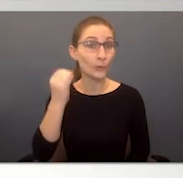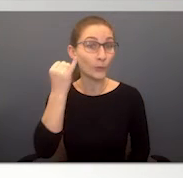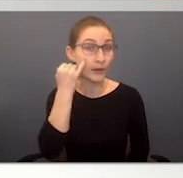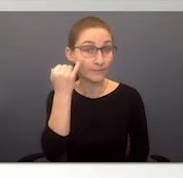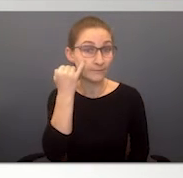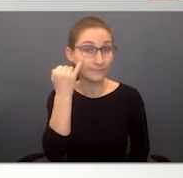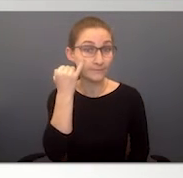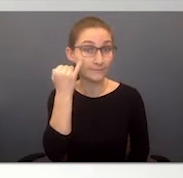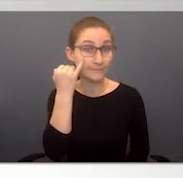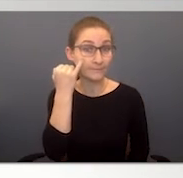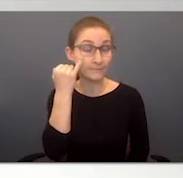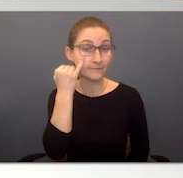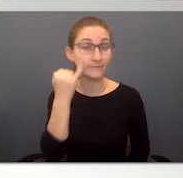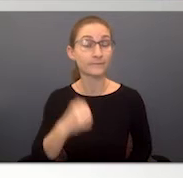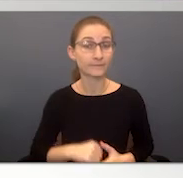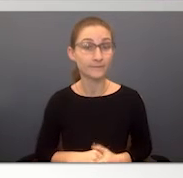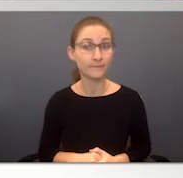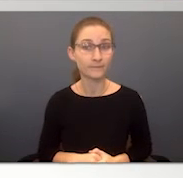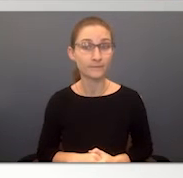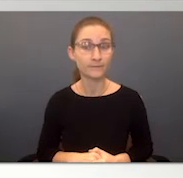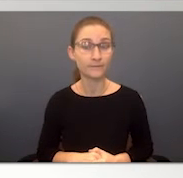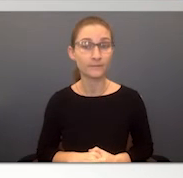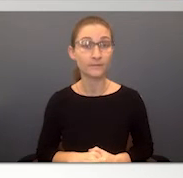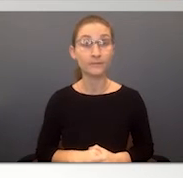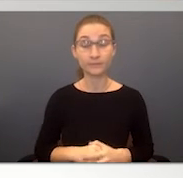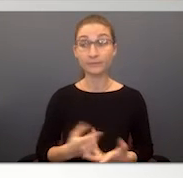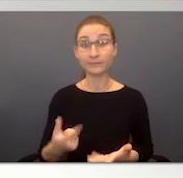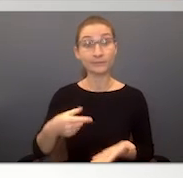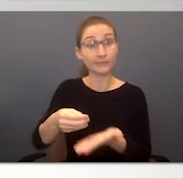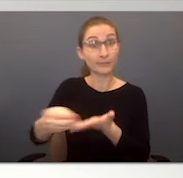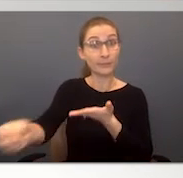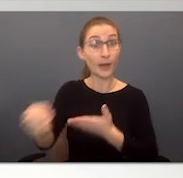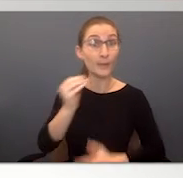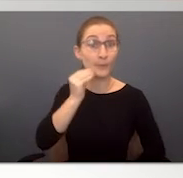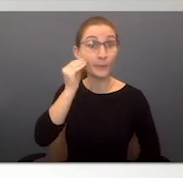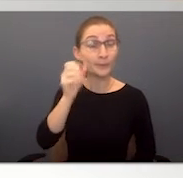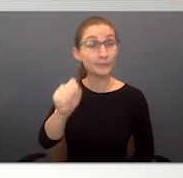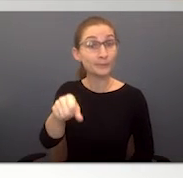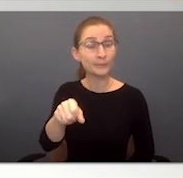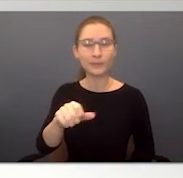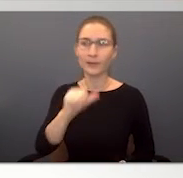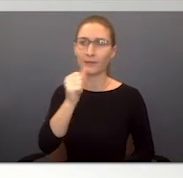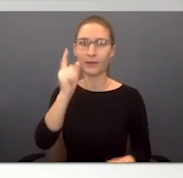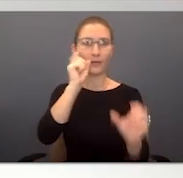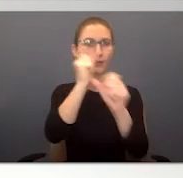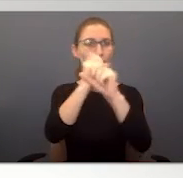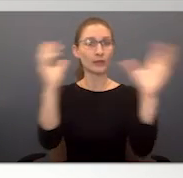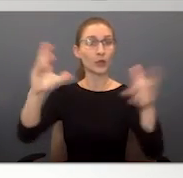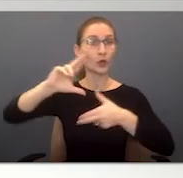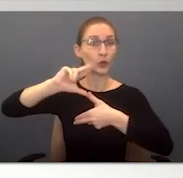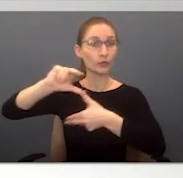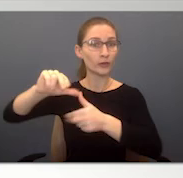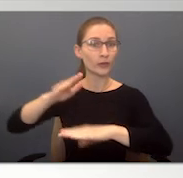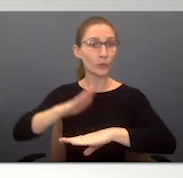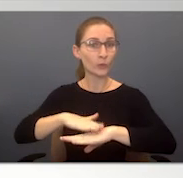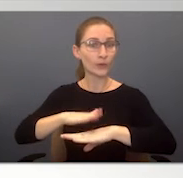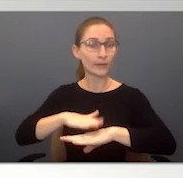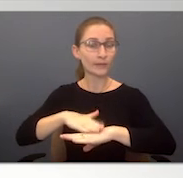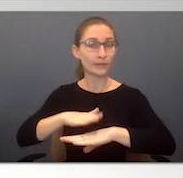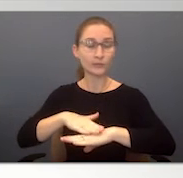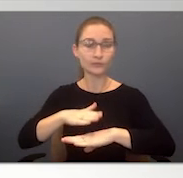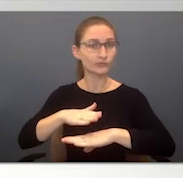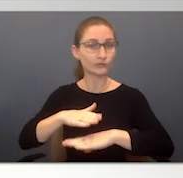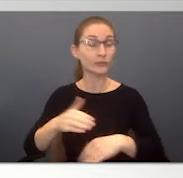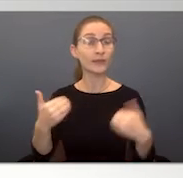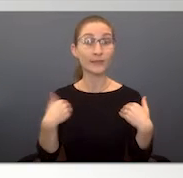a disability, and I also have a son. He was 6 years old then, so I had to figure out what to do, and